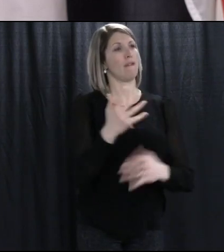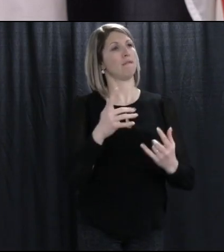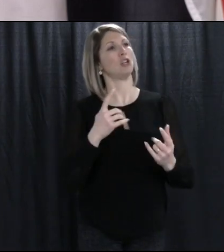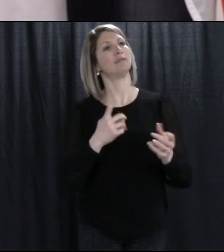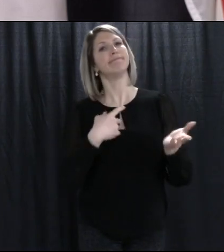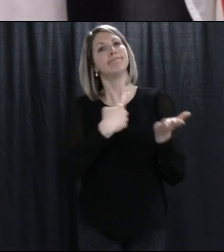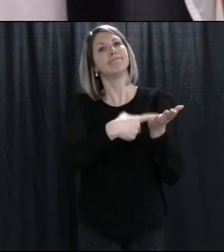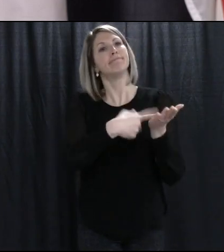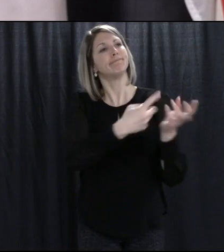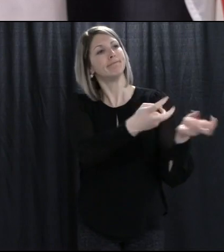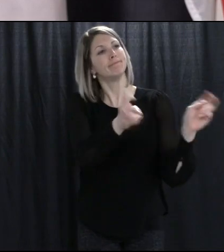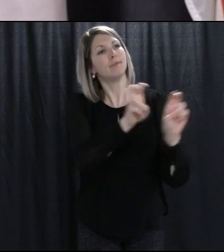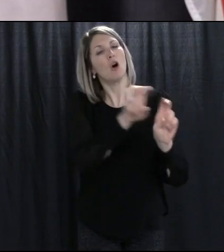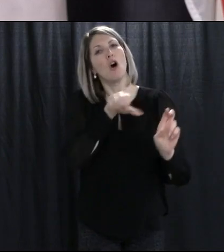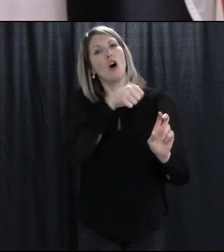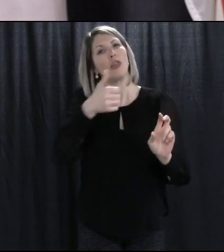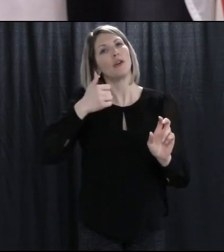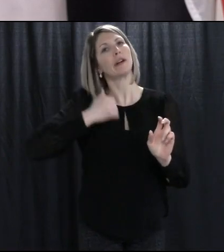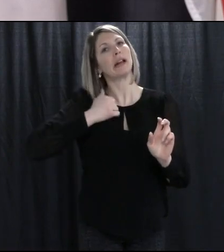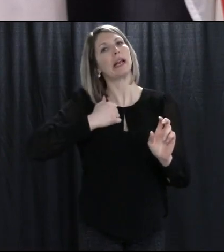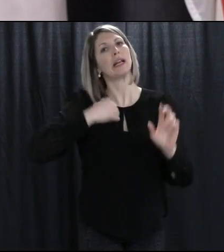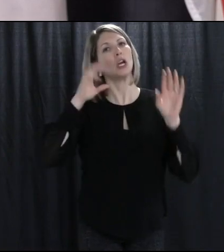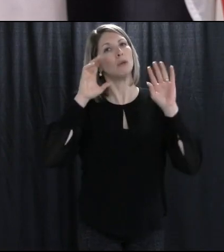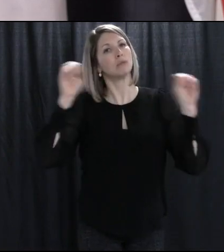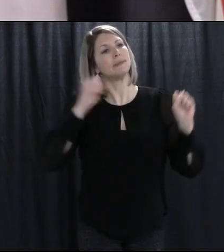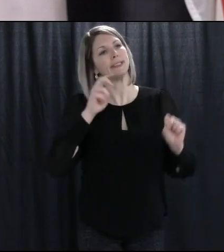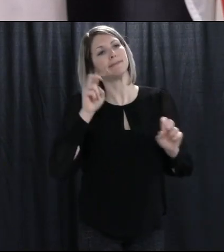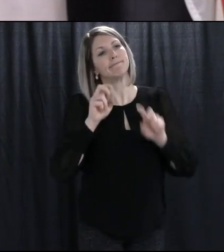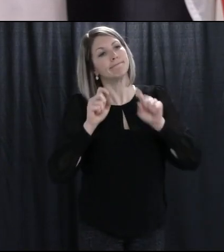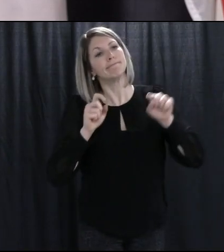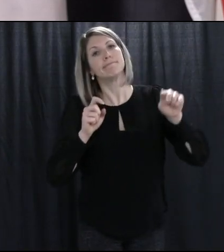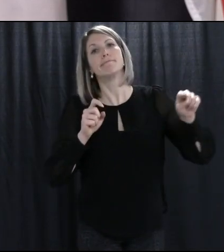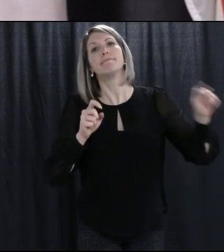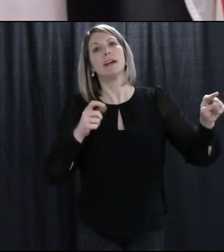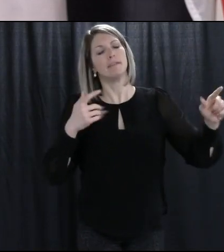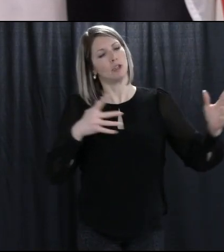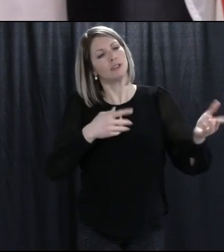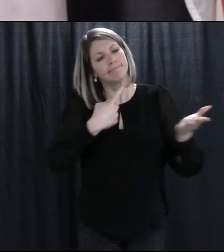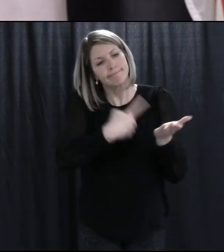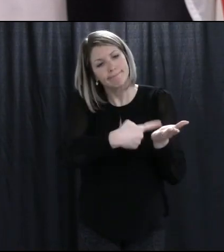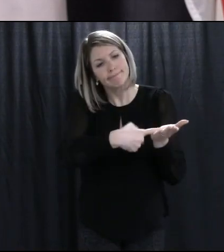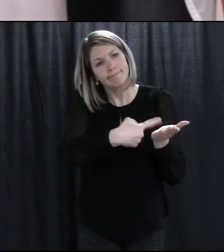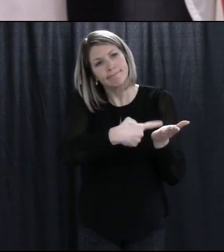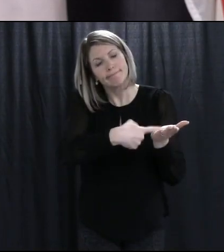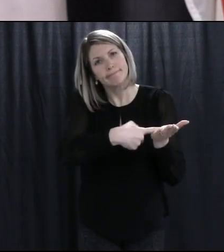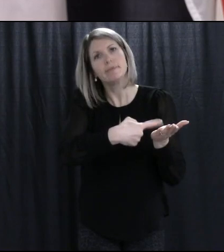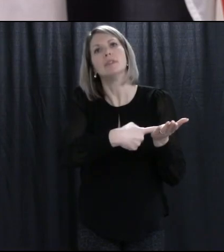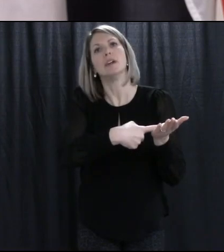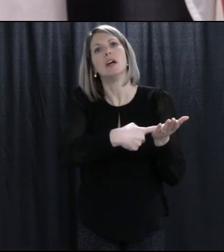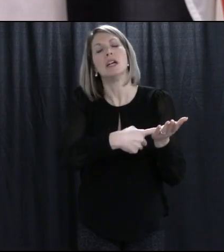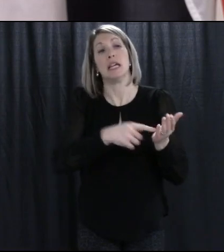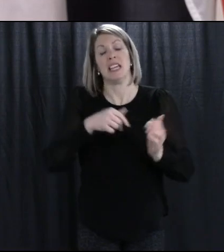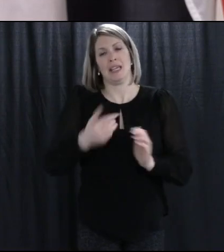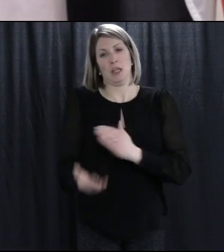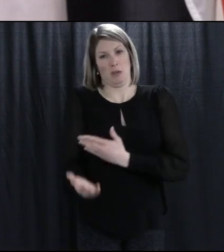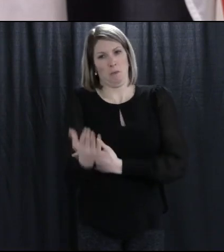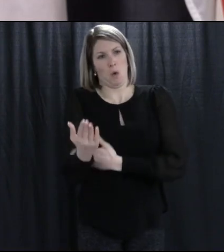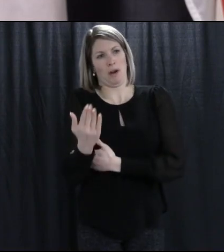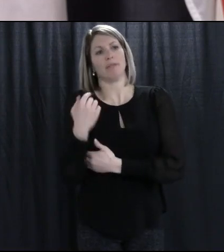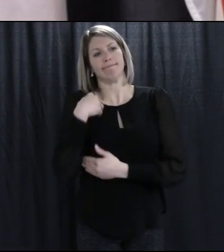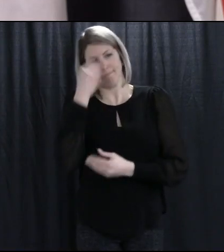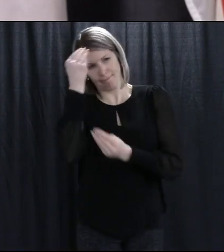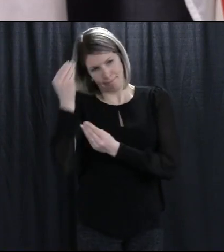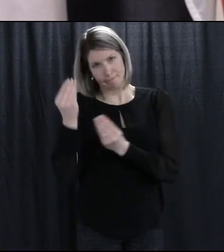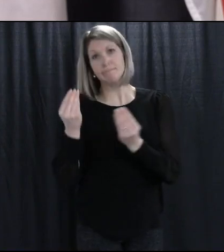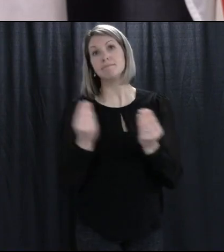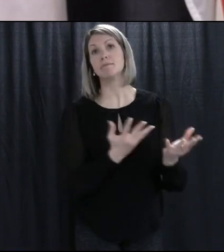Freeland. One of the things that I stressed again today on my call, as I did last week with the Prime Minister, is